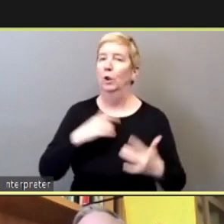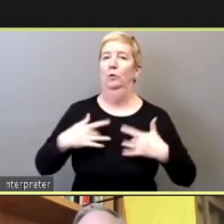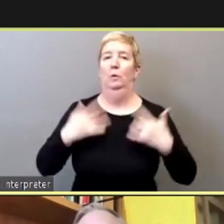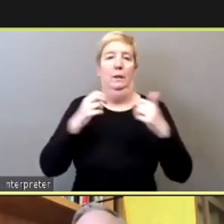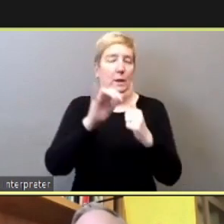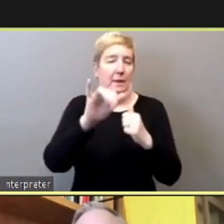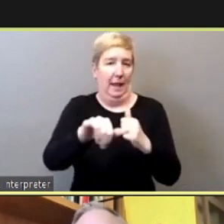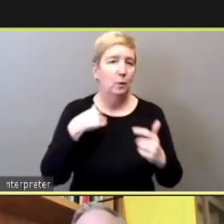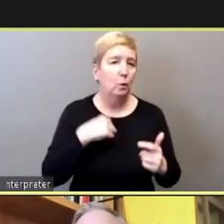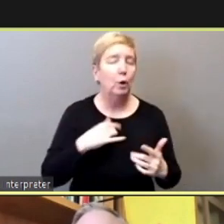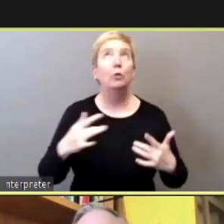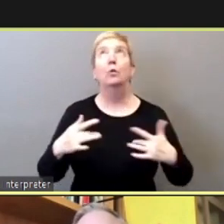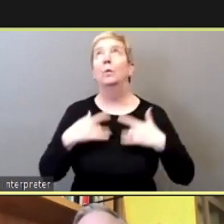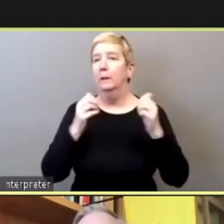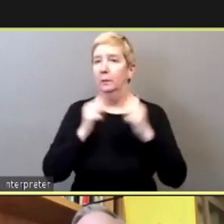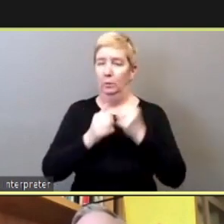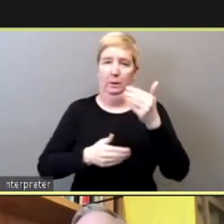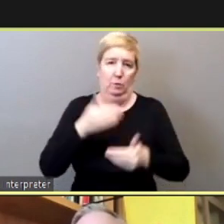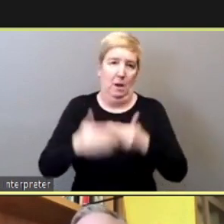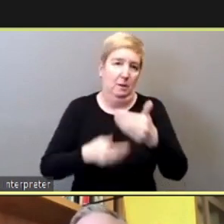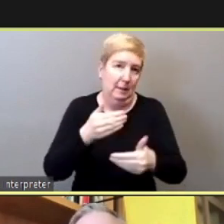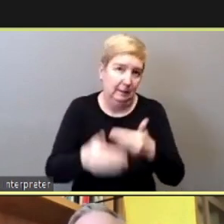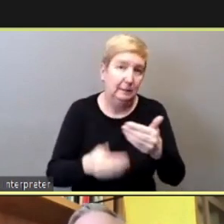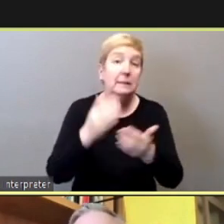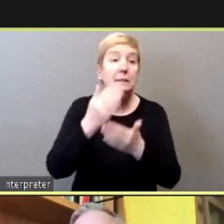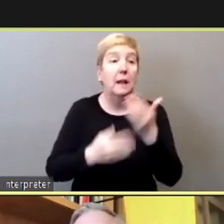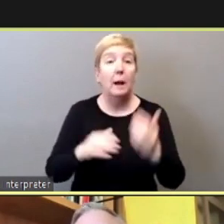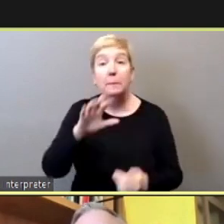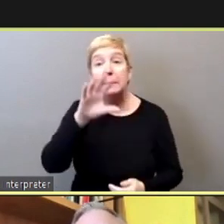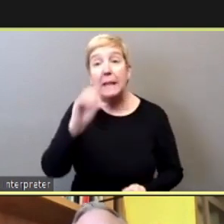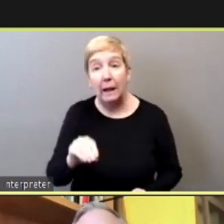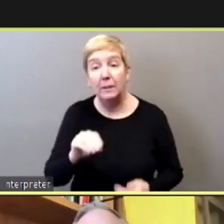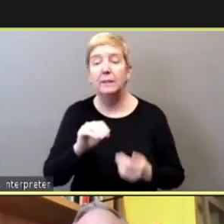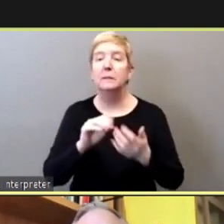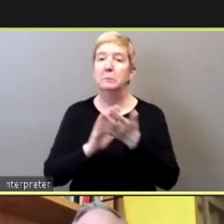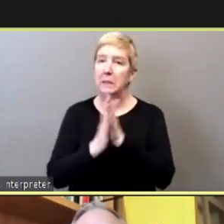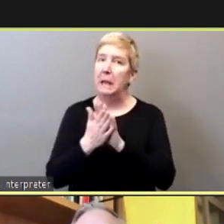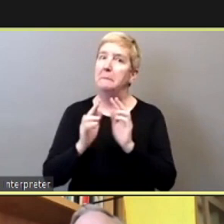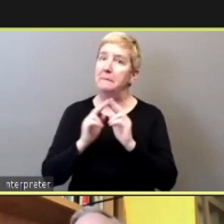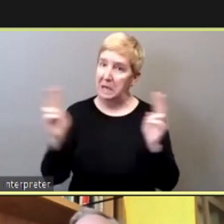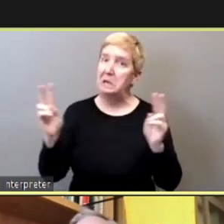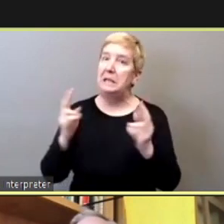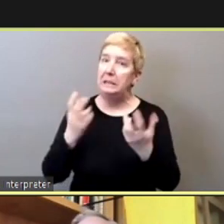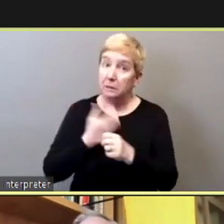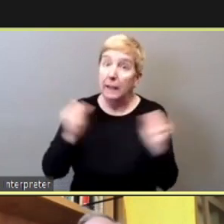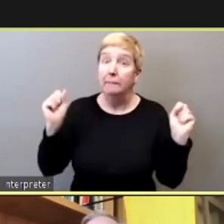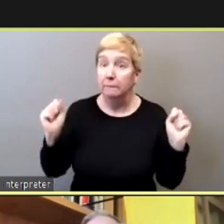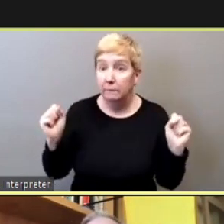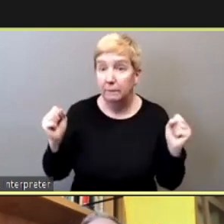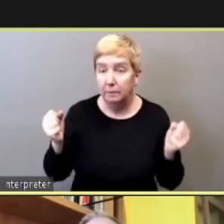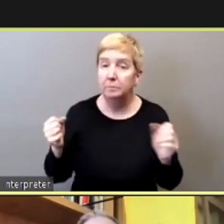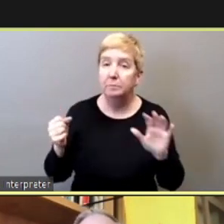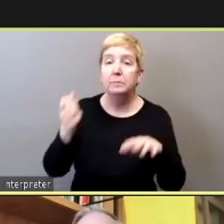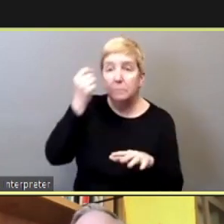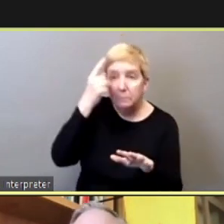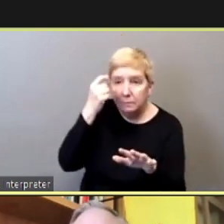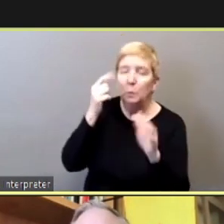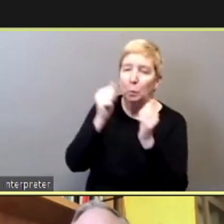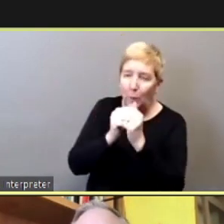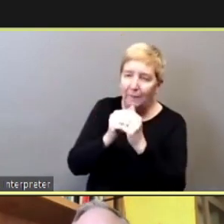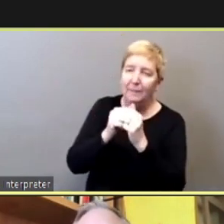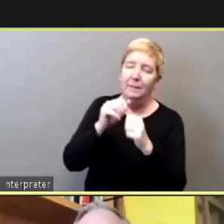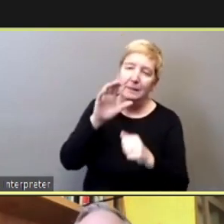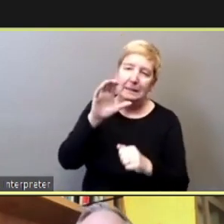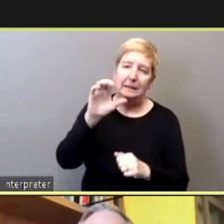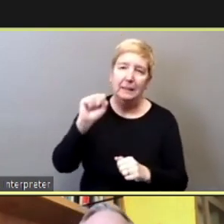pleased at all the progress we've made. Some of our counties have become very, very safe places with COVID safe practices,